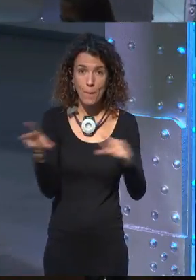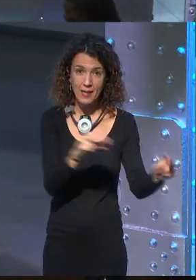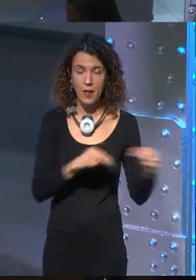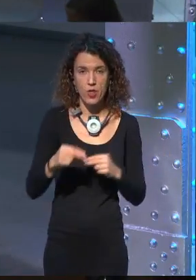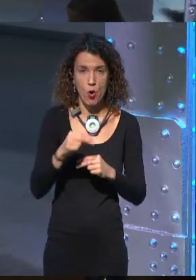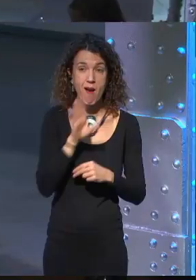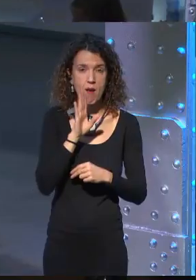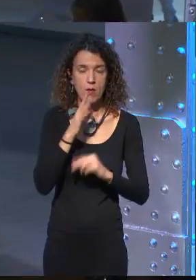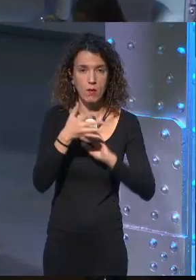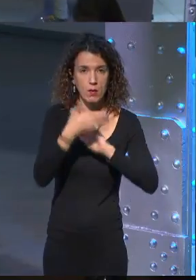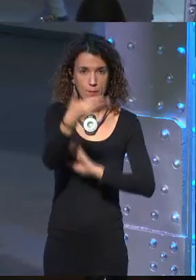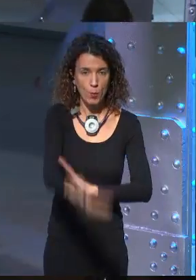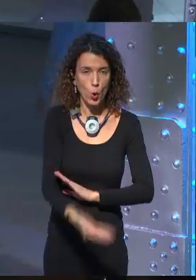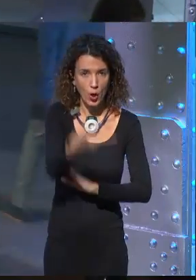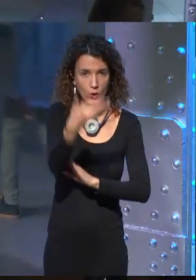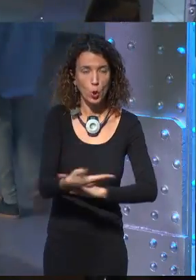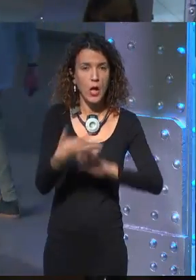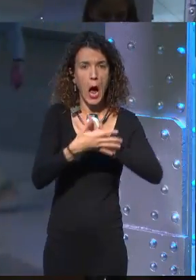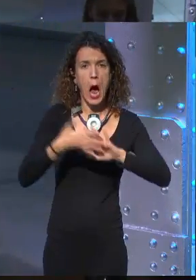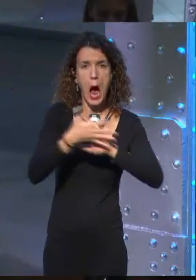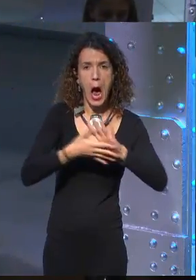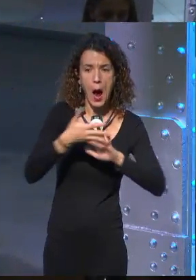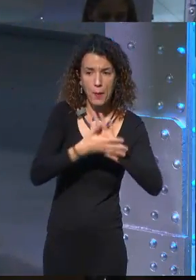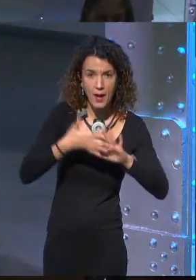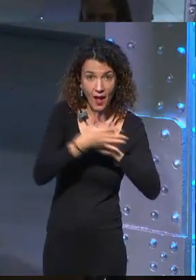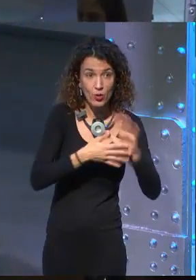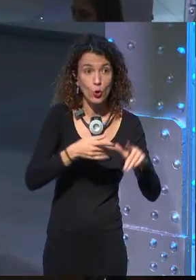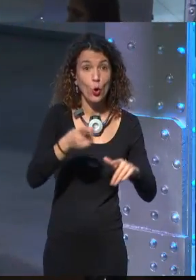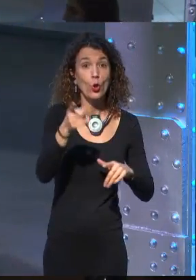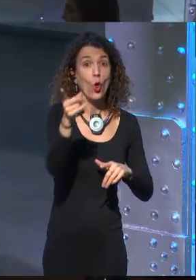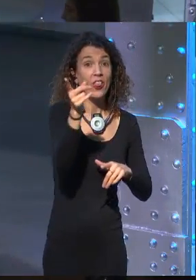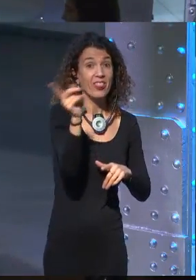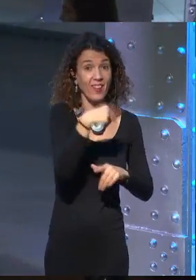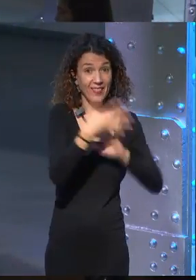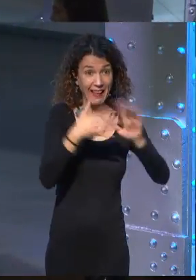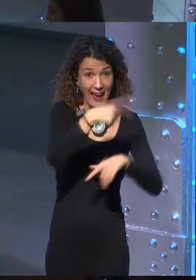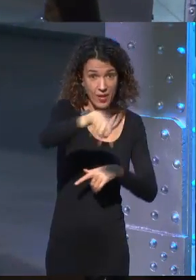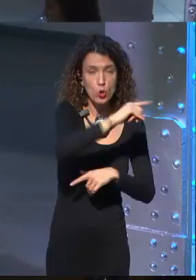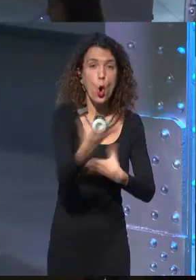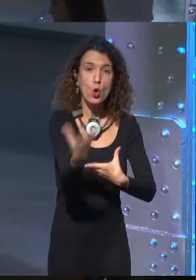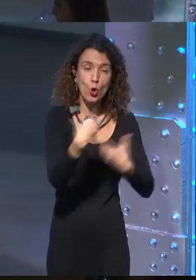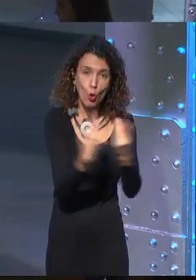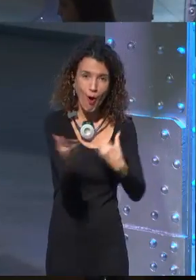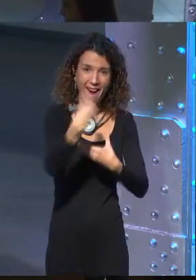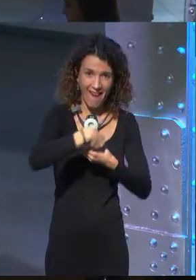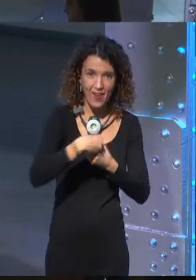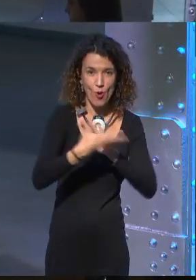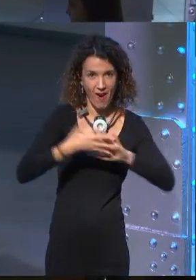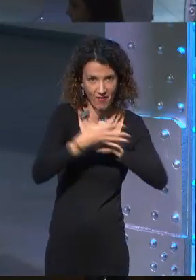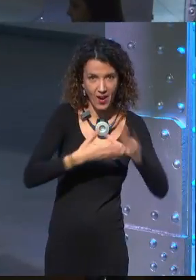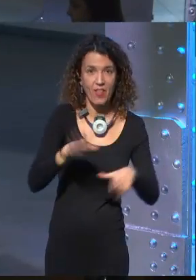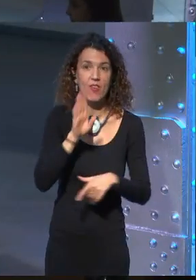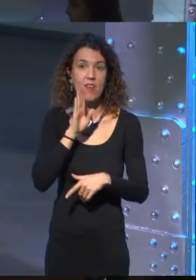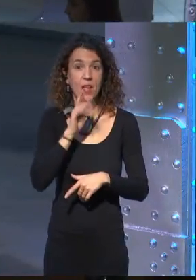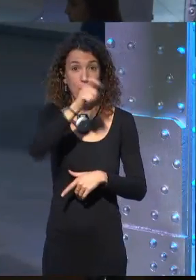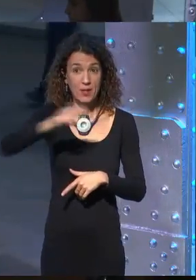important, that we're not talking at our youth, we're talking with them. And after you see people like Curran and Sante, and I got to meet Juan